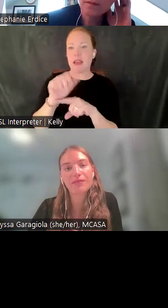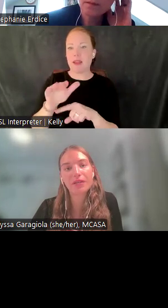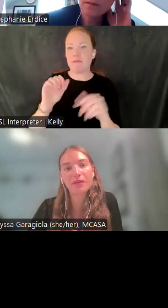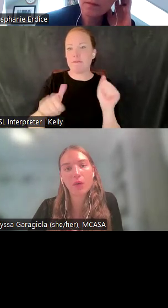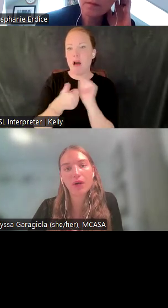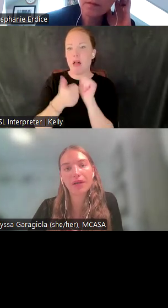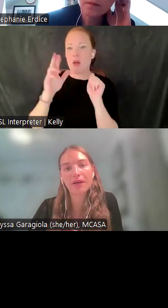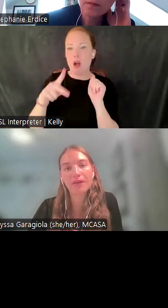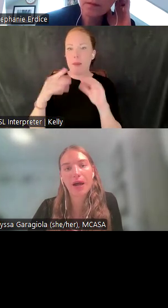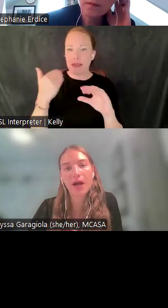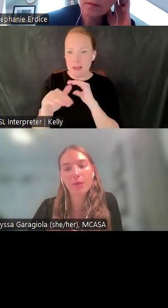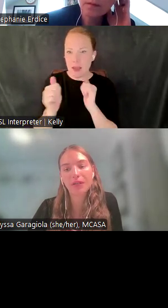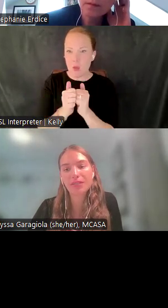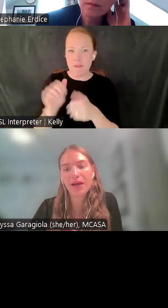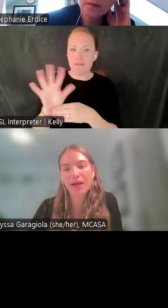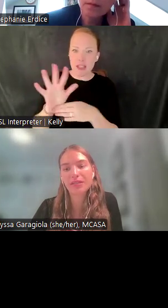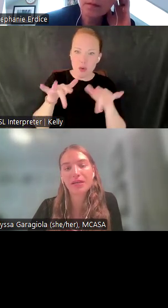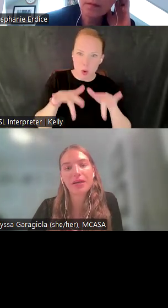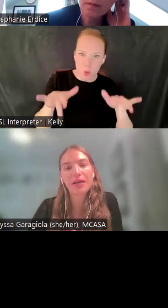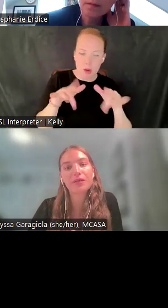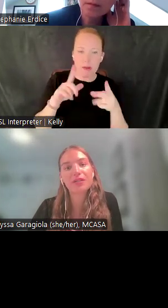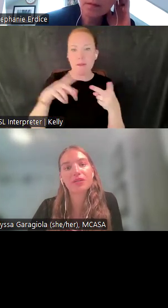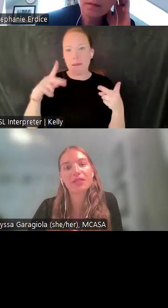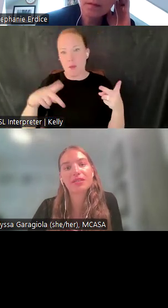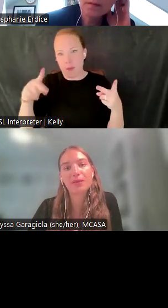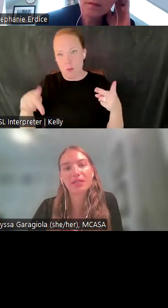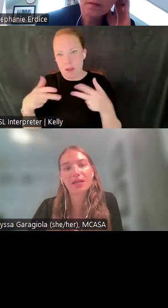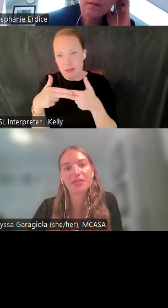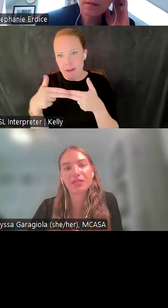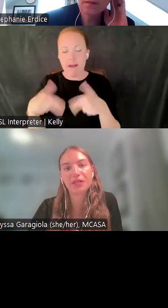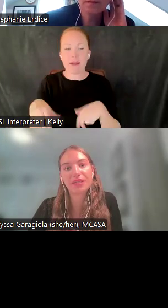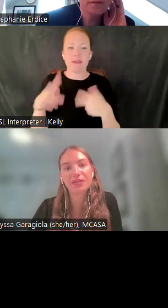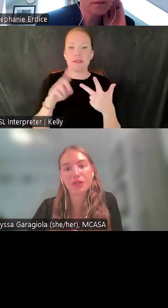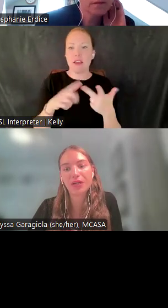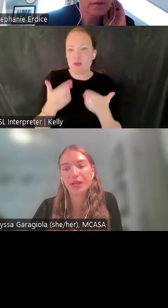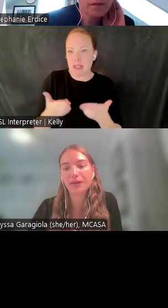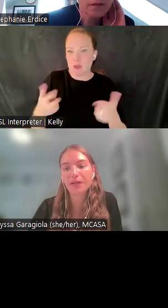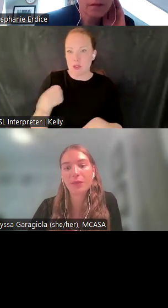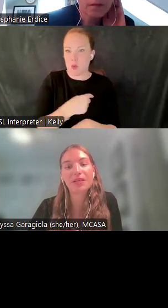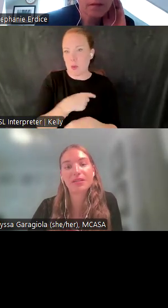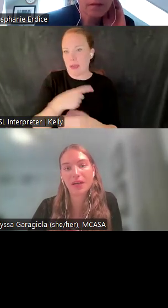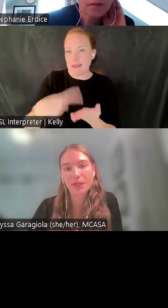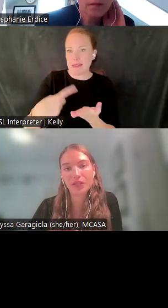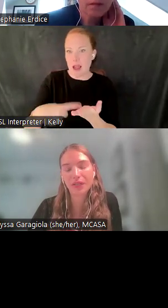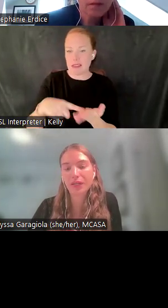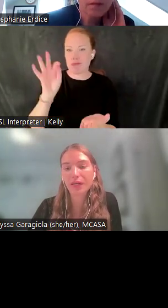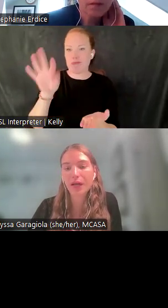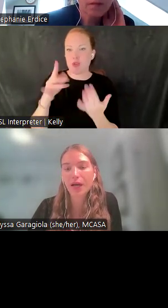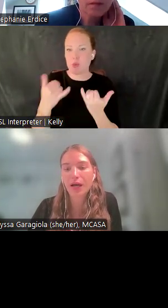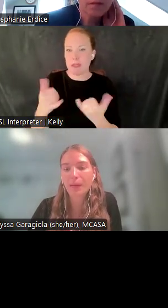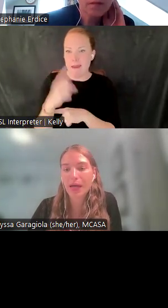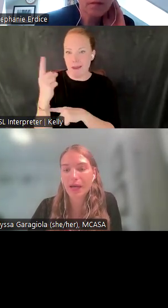copy of the video recording, the PowerPoint slides, and the resources that were discussed during today's training, as well as the evaluation